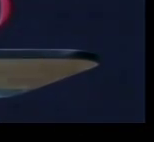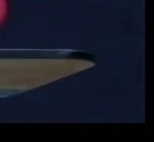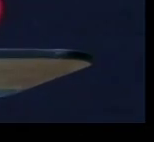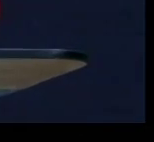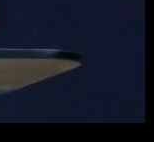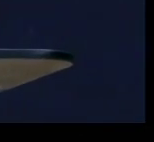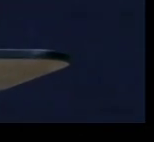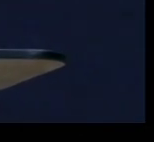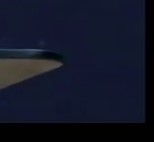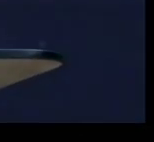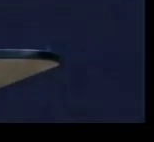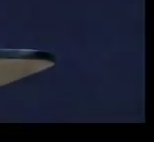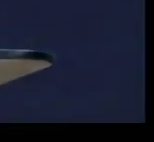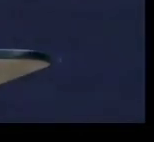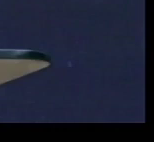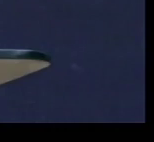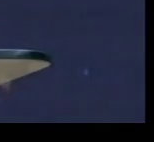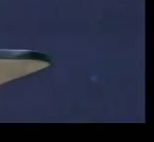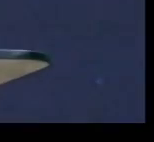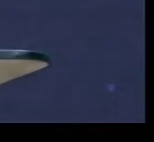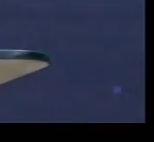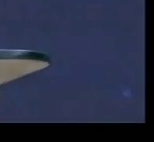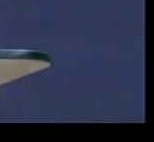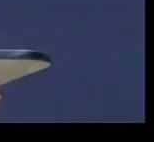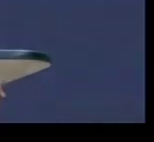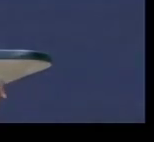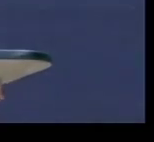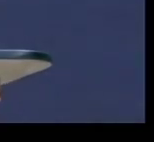pray, Lord, that you take away our